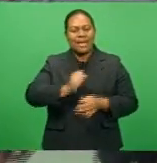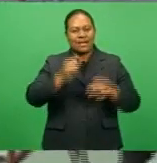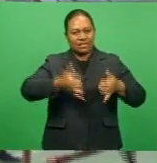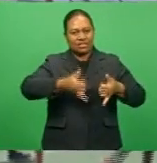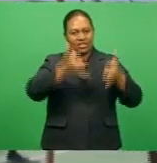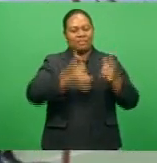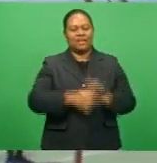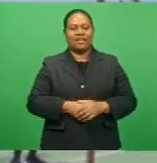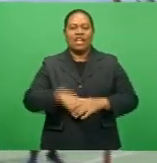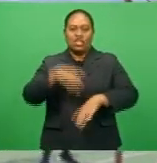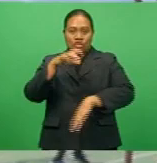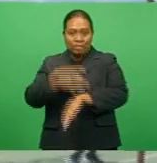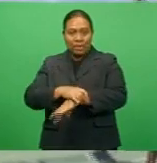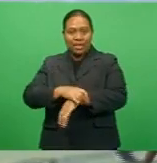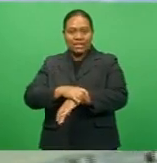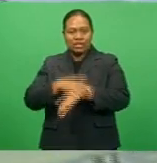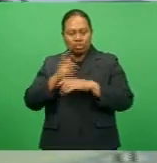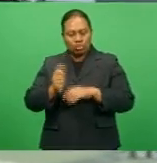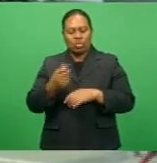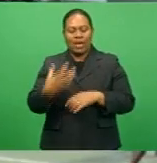teams preparing well for the